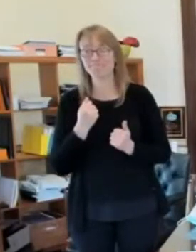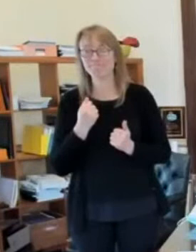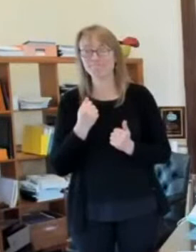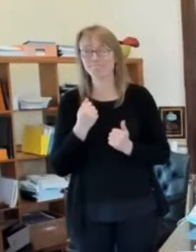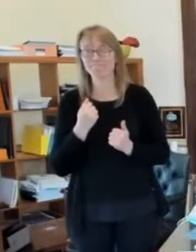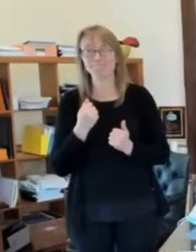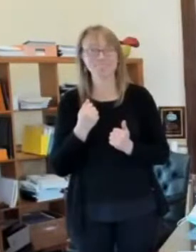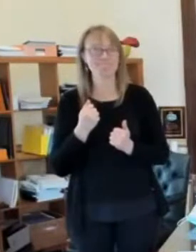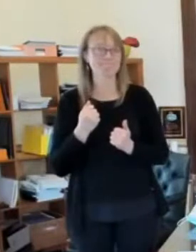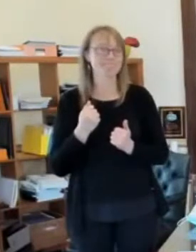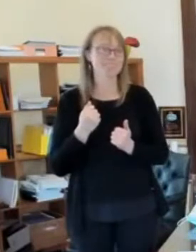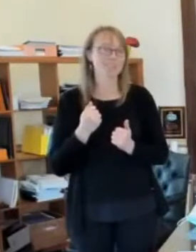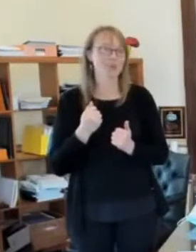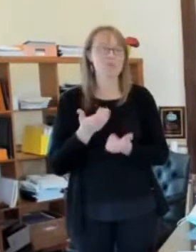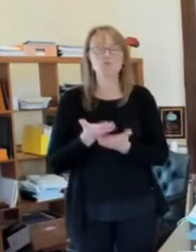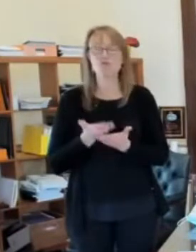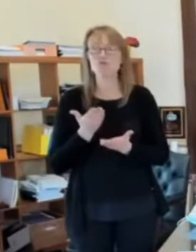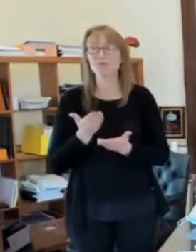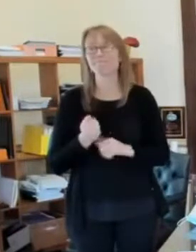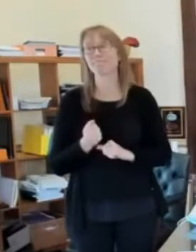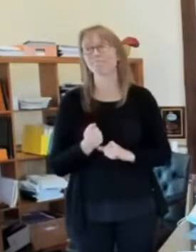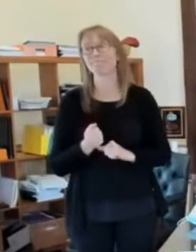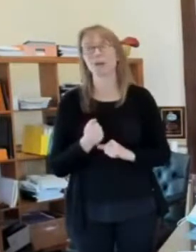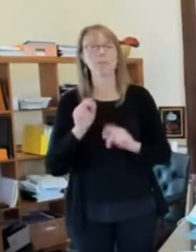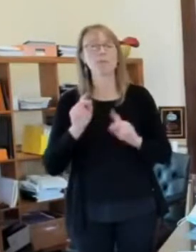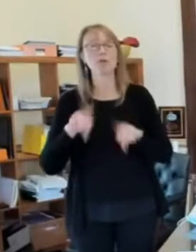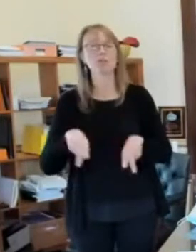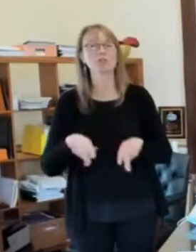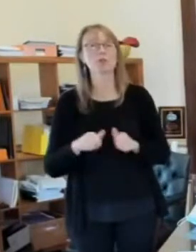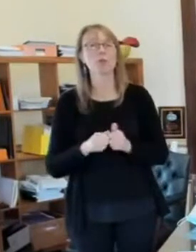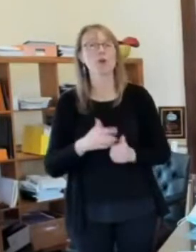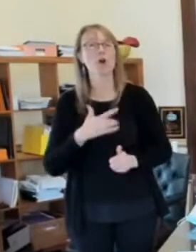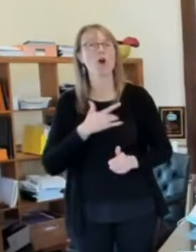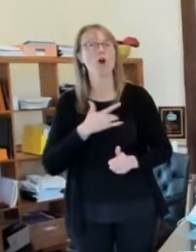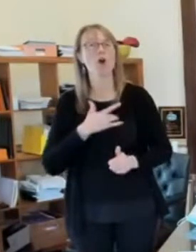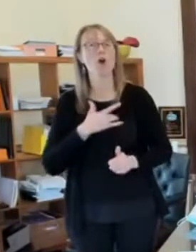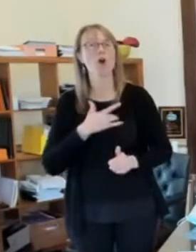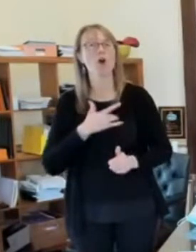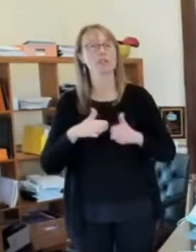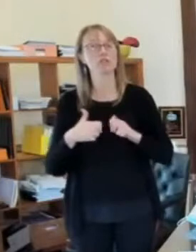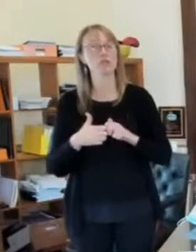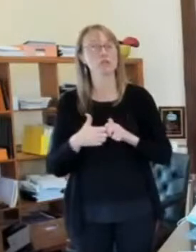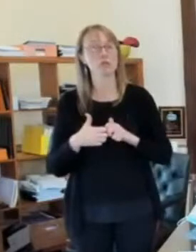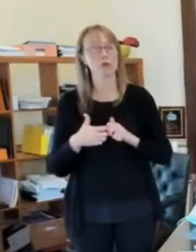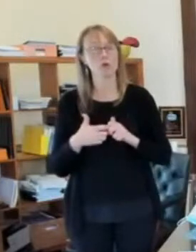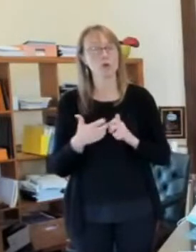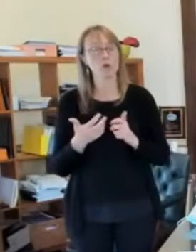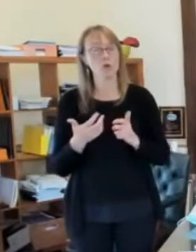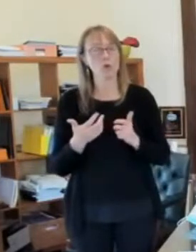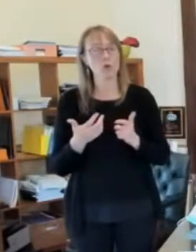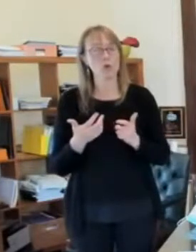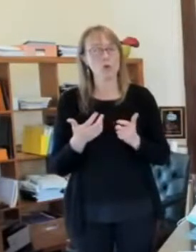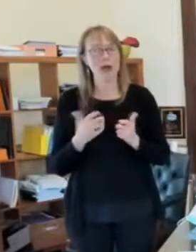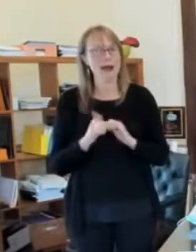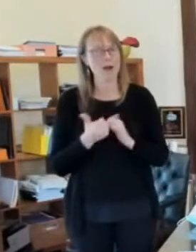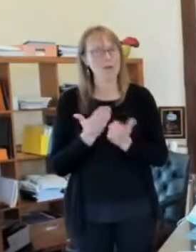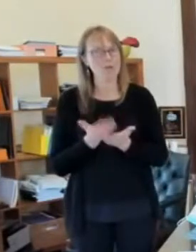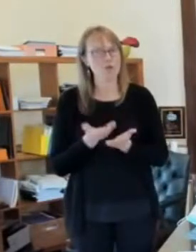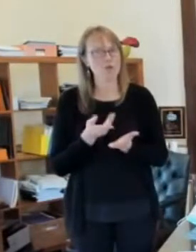let's say, a heart condition, how would you prove it? You would have to have a doctor's note. So I don't believe you're